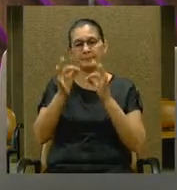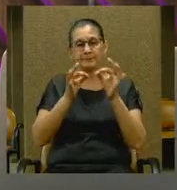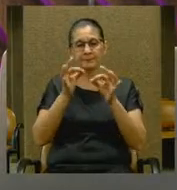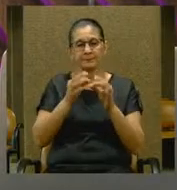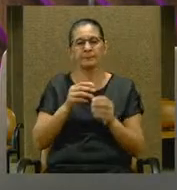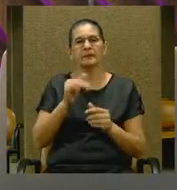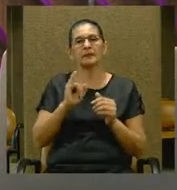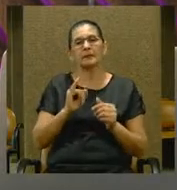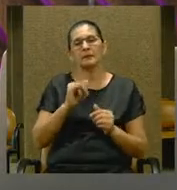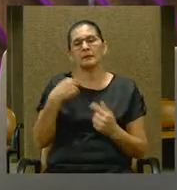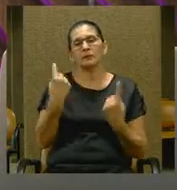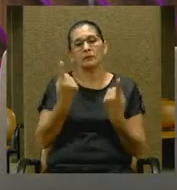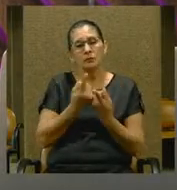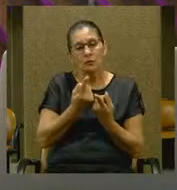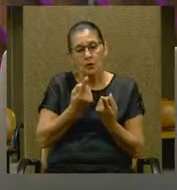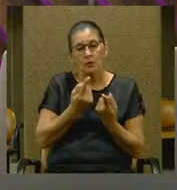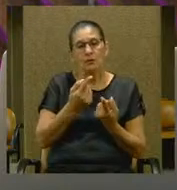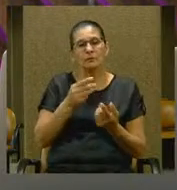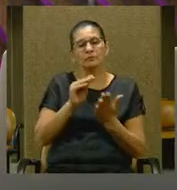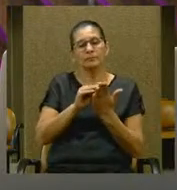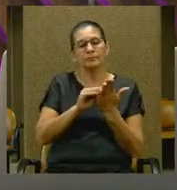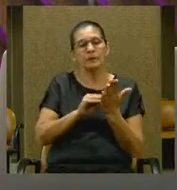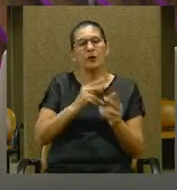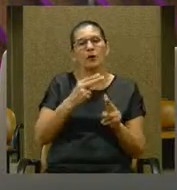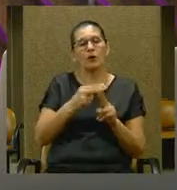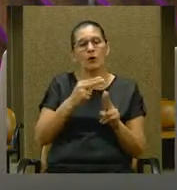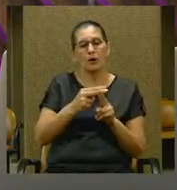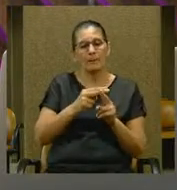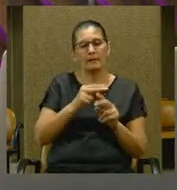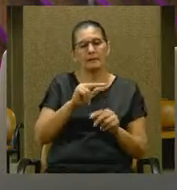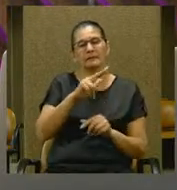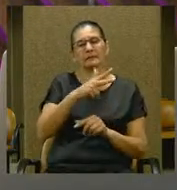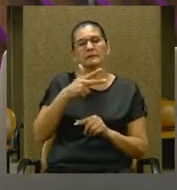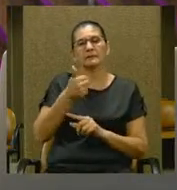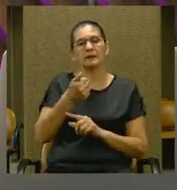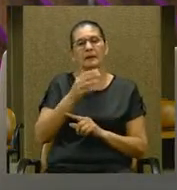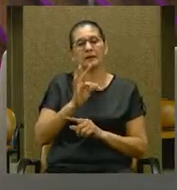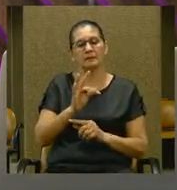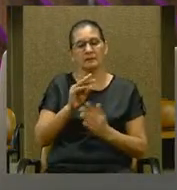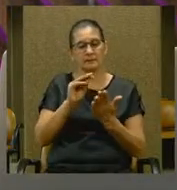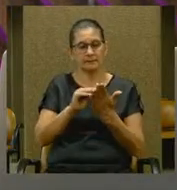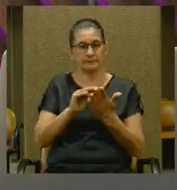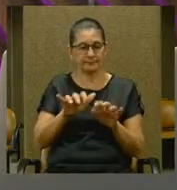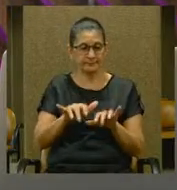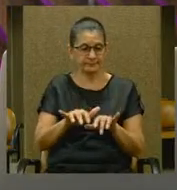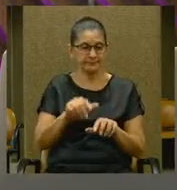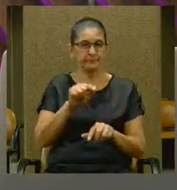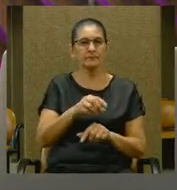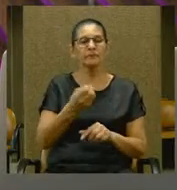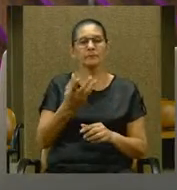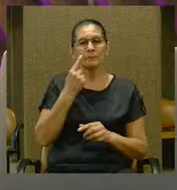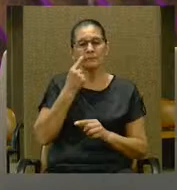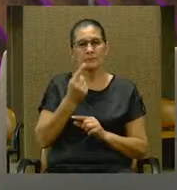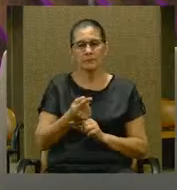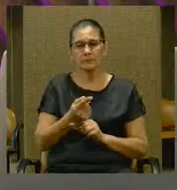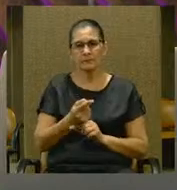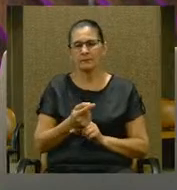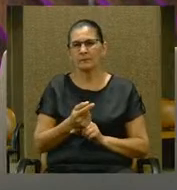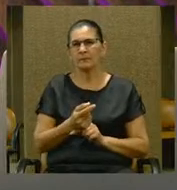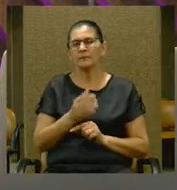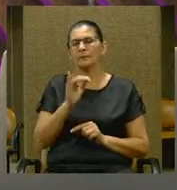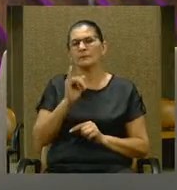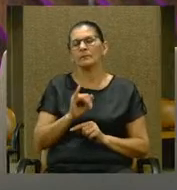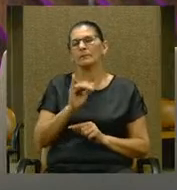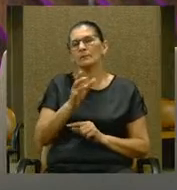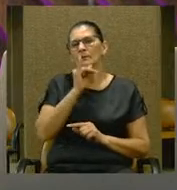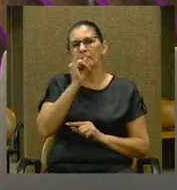all the speakers your questions, and I'm going to ask you to please write your name on the chat so that we can give you the certificates at